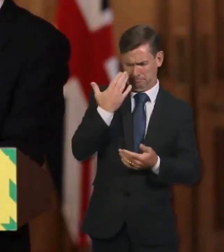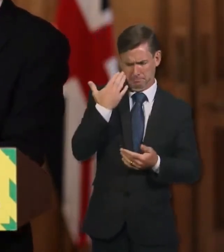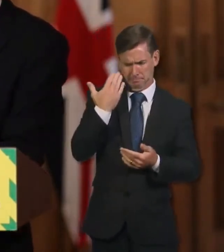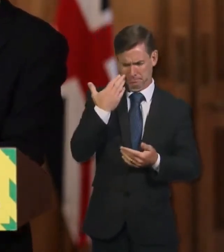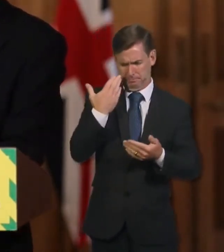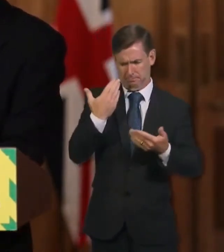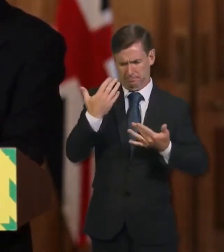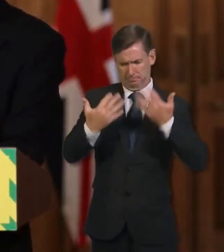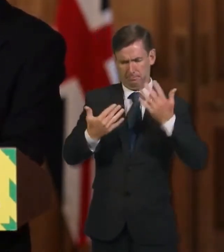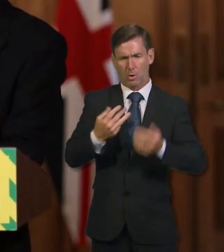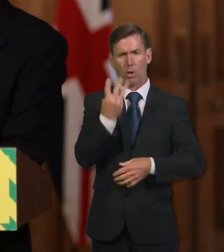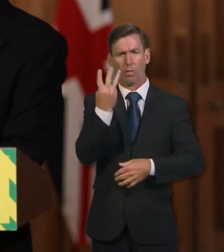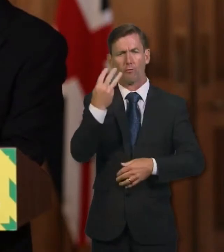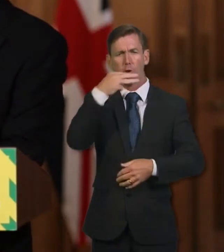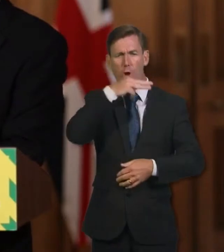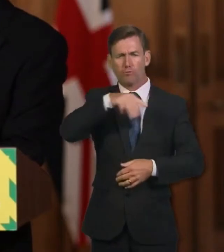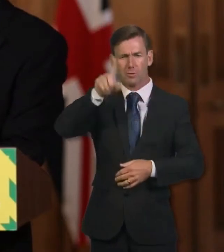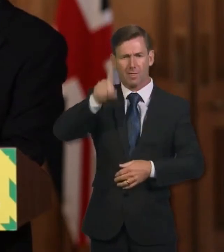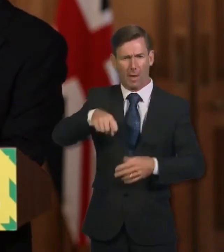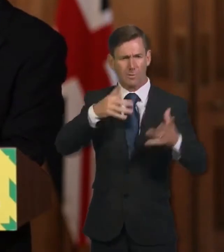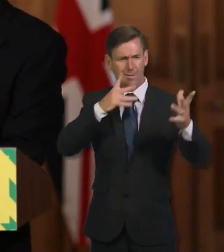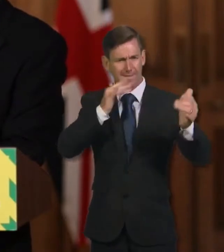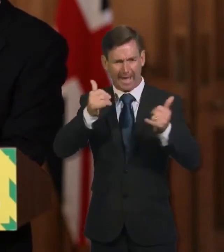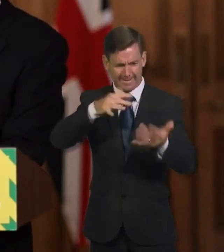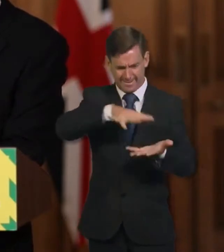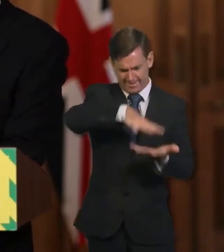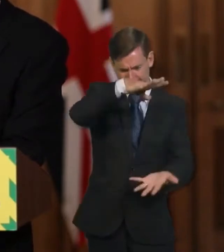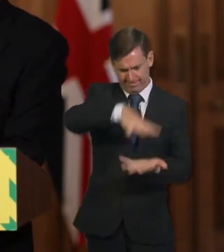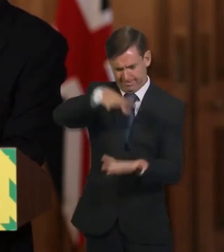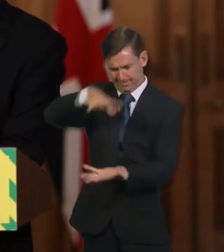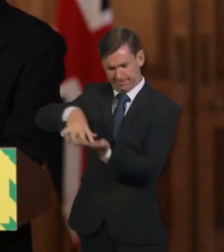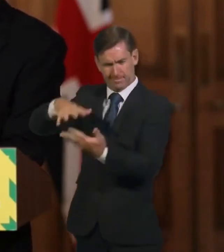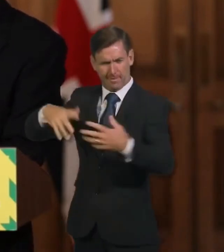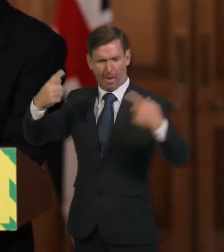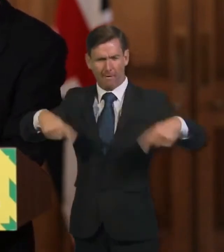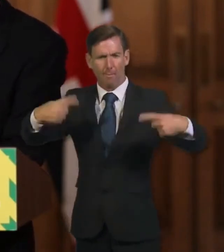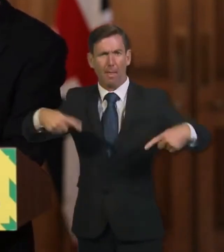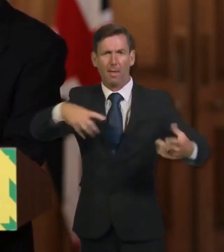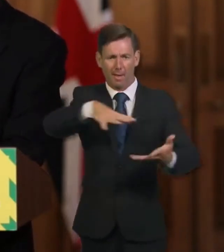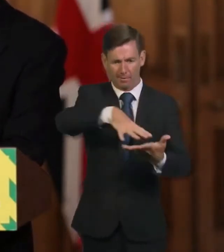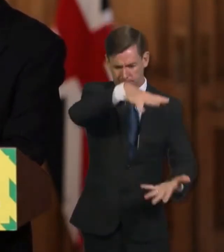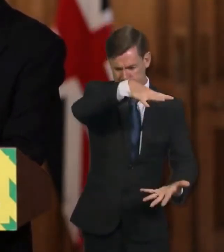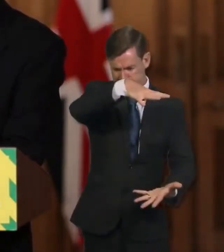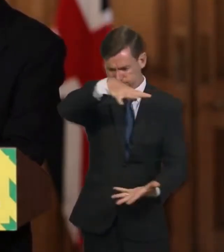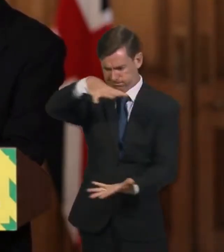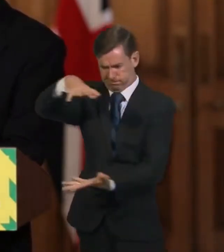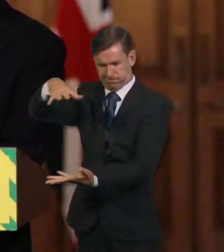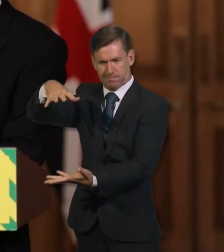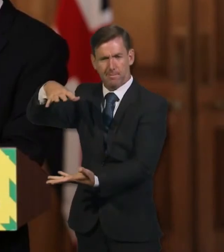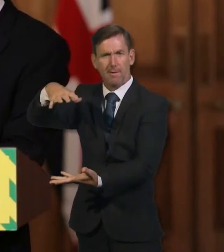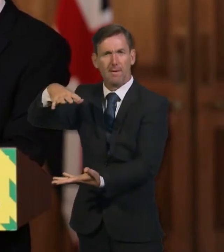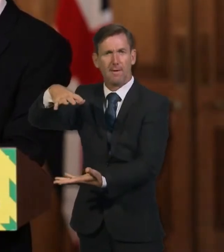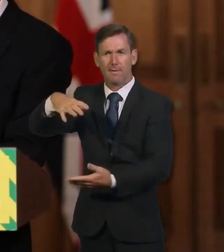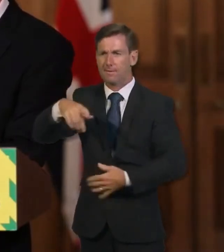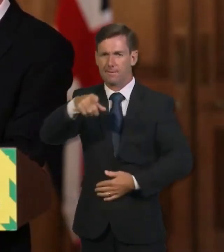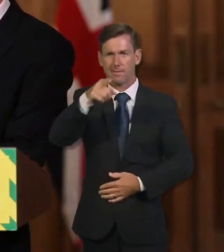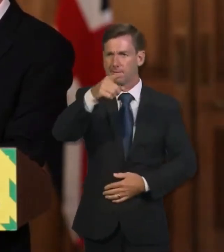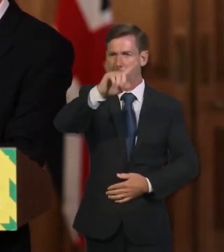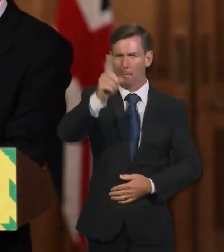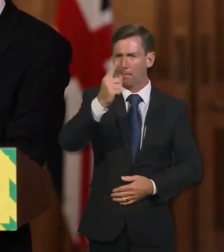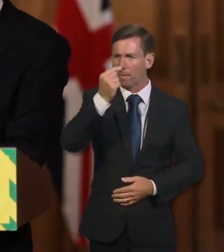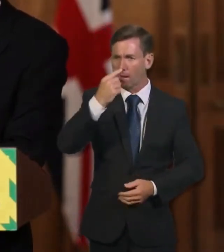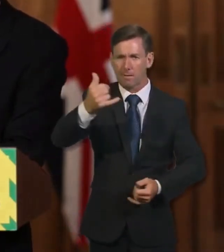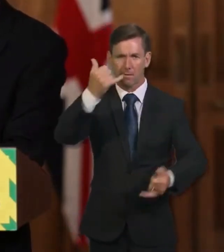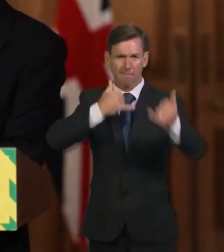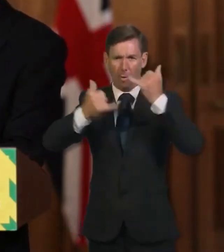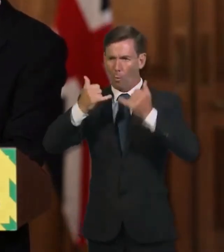We've already introduced the ability to call this a phone line in order to get a test. Throughout all of this, we've ramped